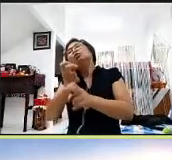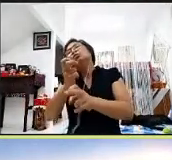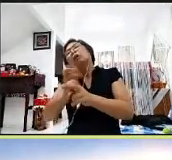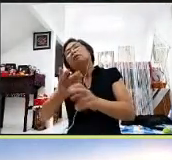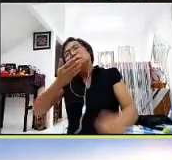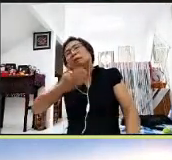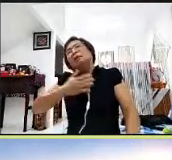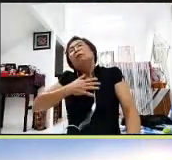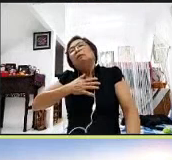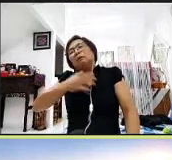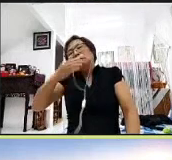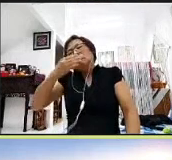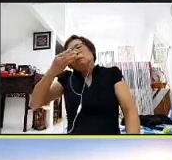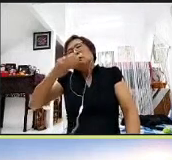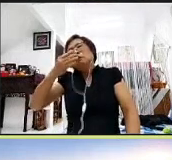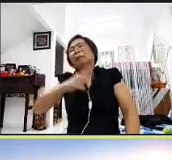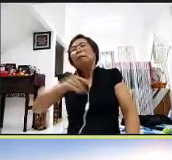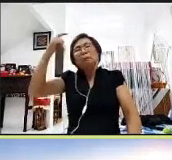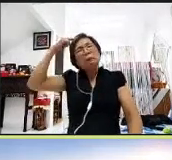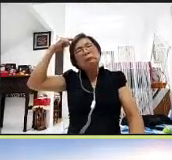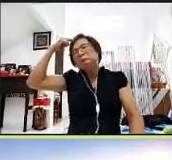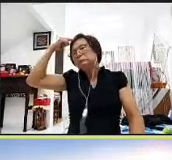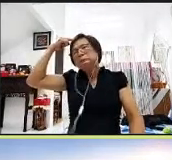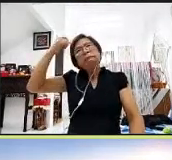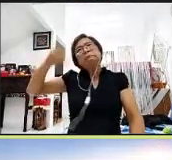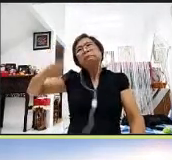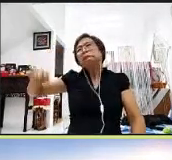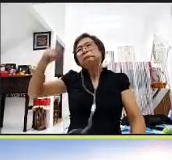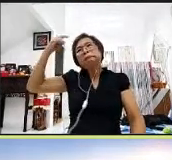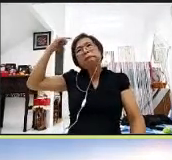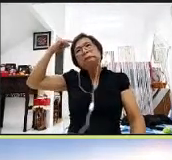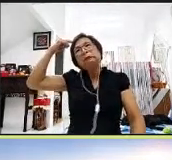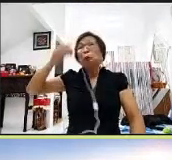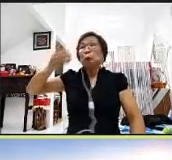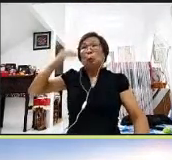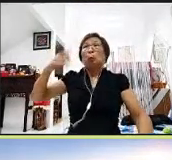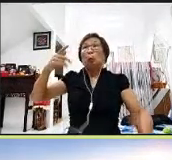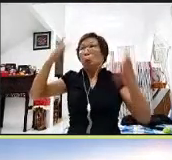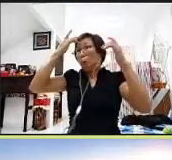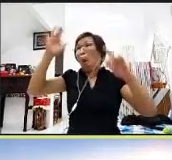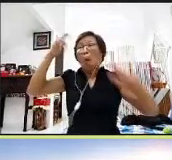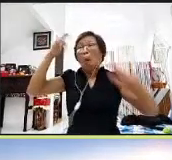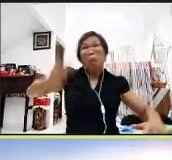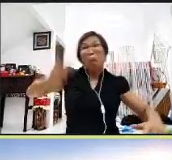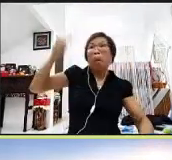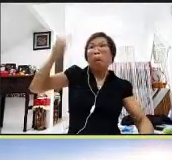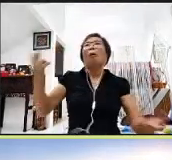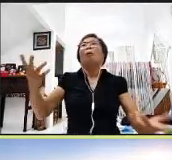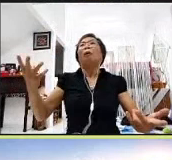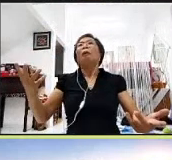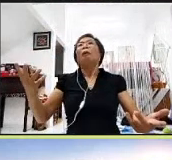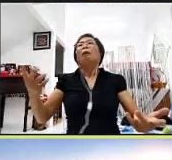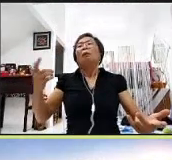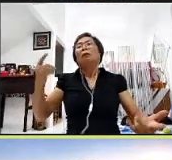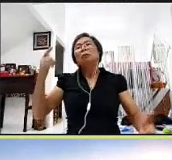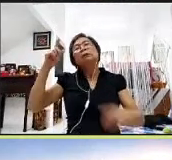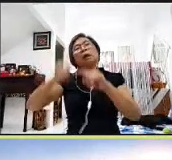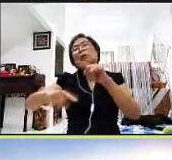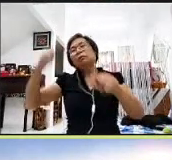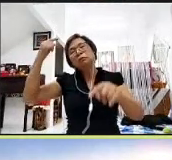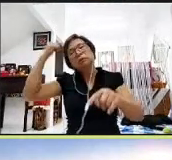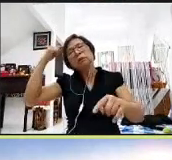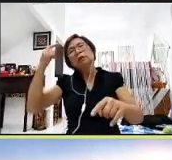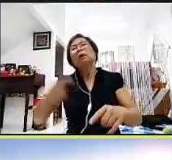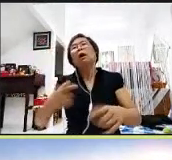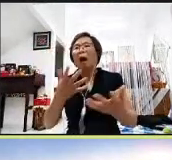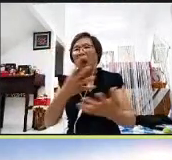say the brain can't think as sharp as before. And they may have sleeping disorders that Dr. Pang will share with you a bit more